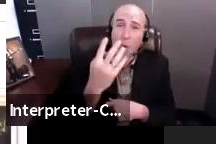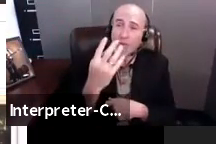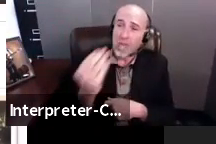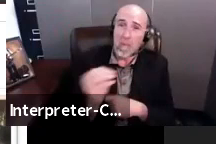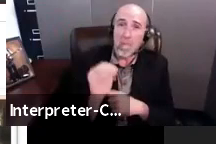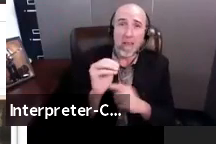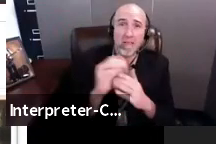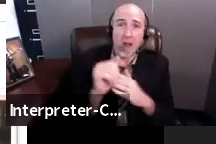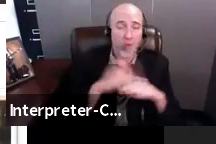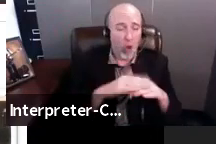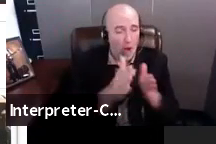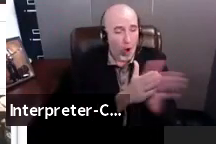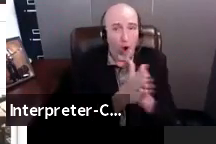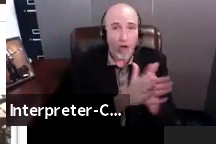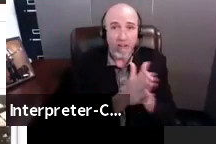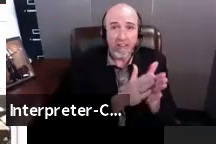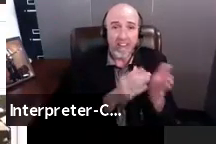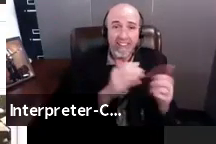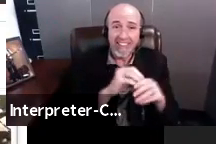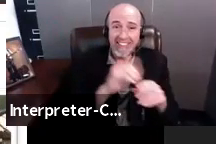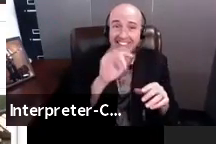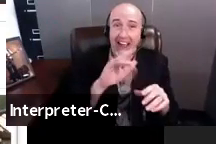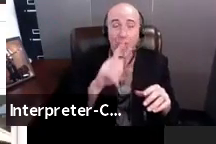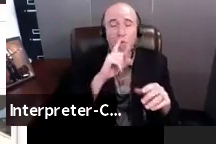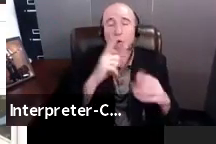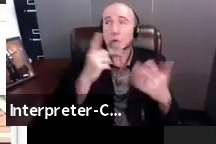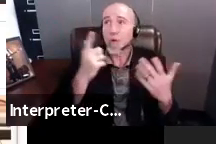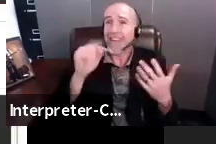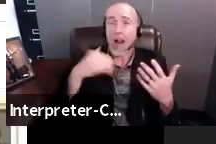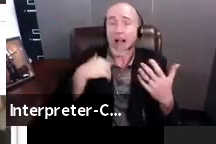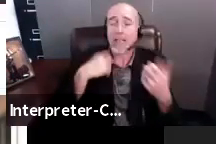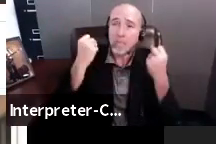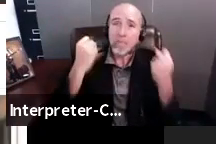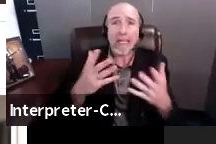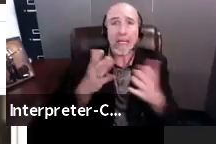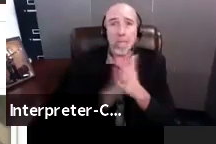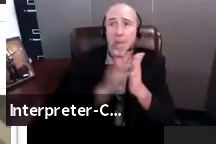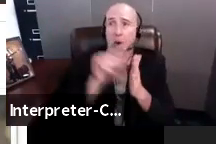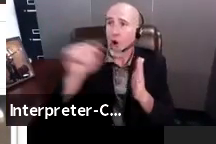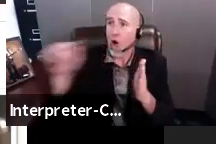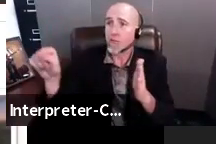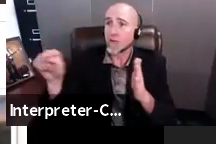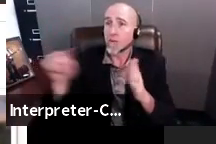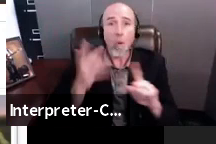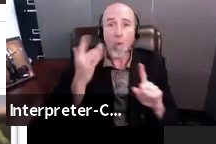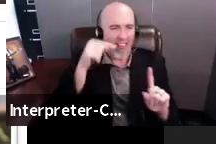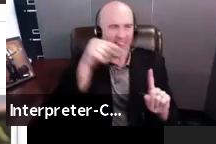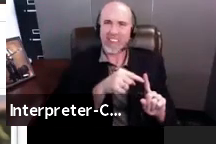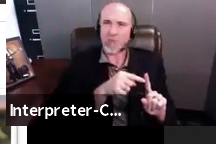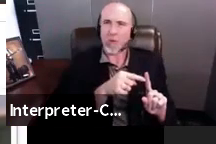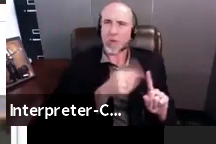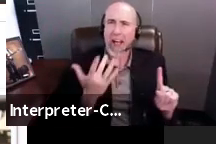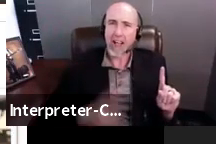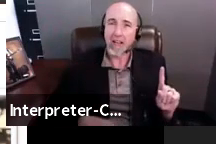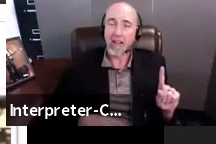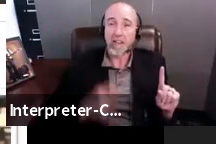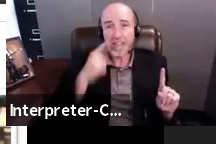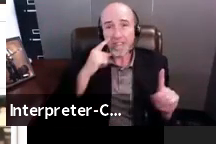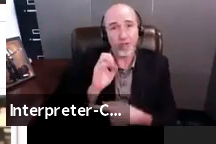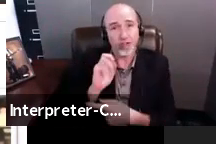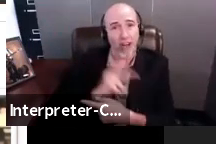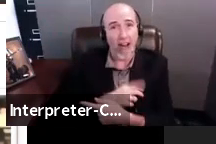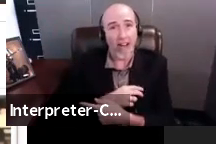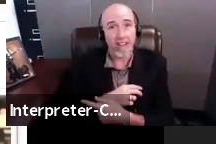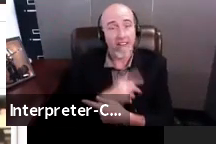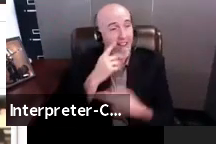park? Tyler is blessed with many wonderful parks that are beautiful and great. But this is why. It's for Jack, and